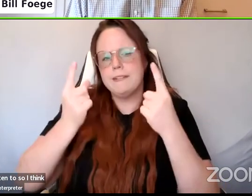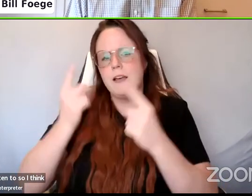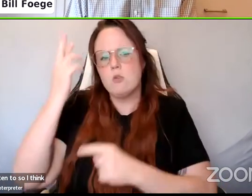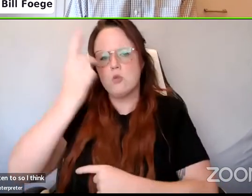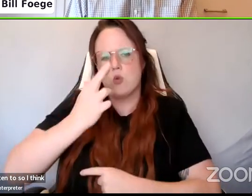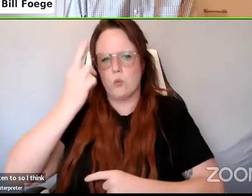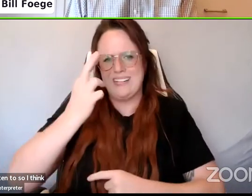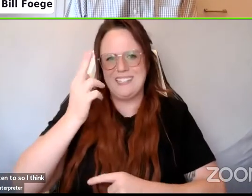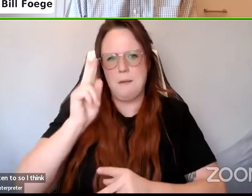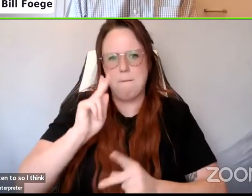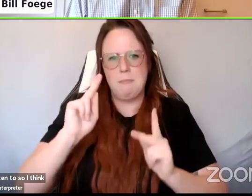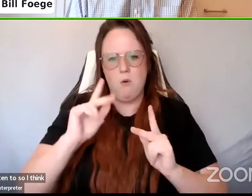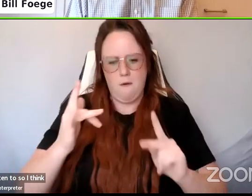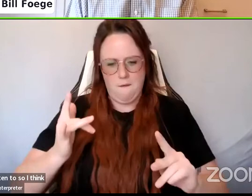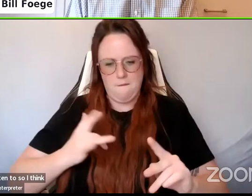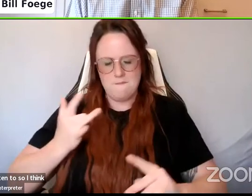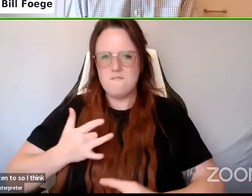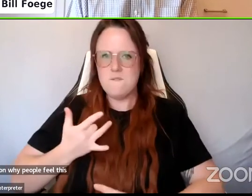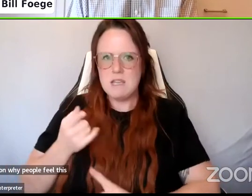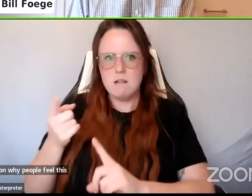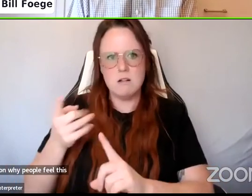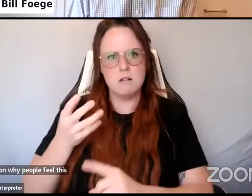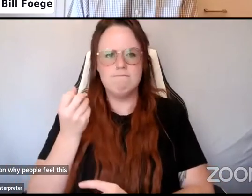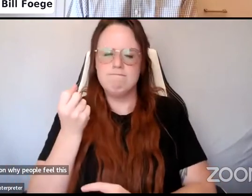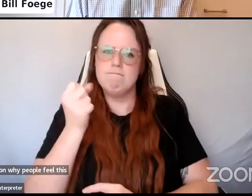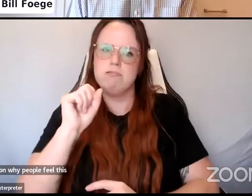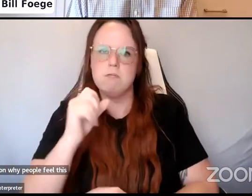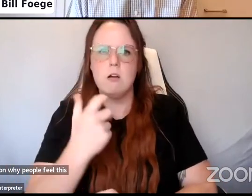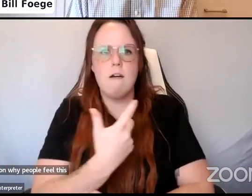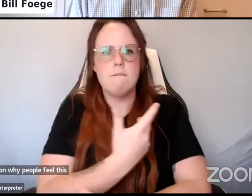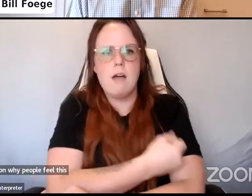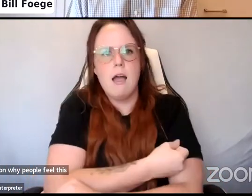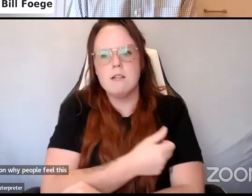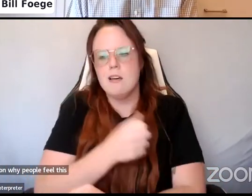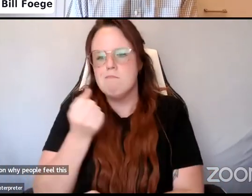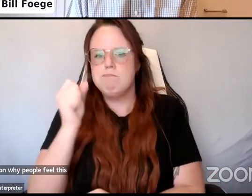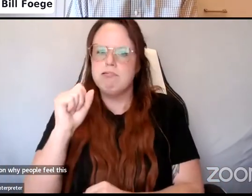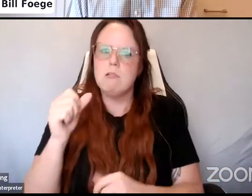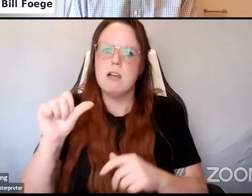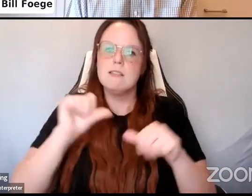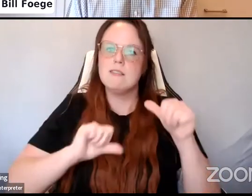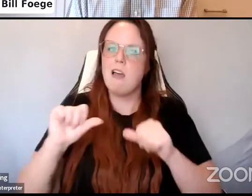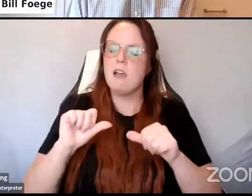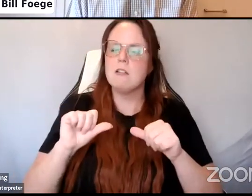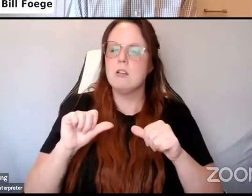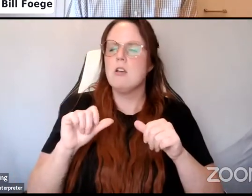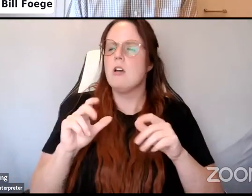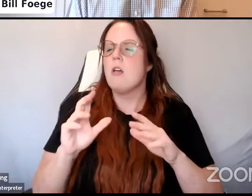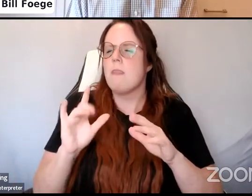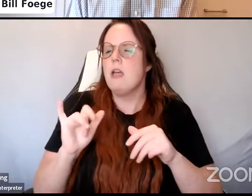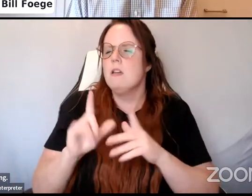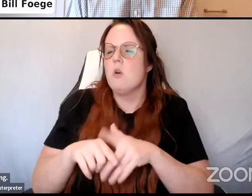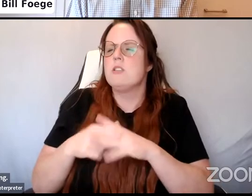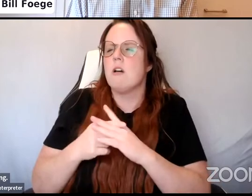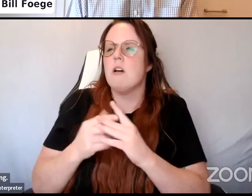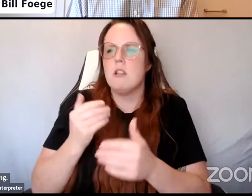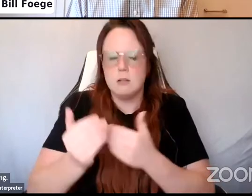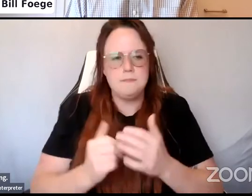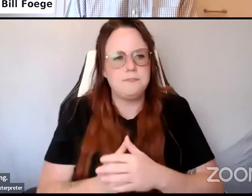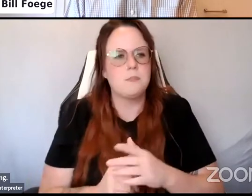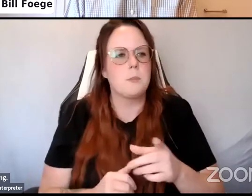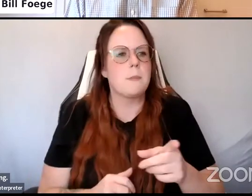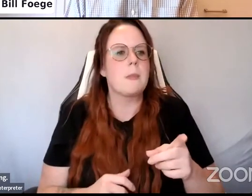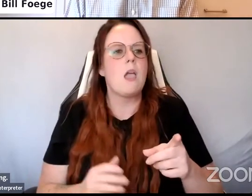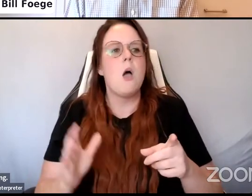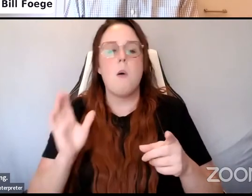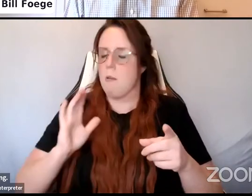feel this way is the beginning mm-hmm so uh we're talking a bit about public